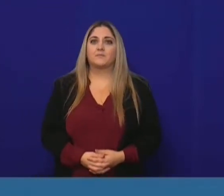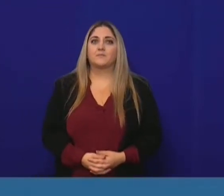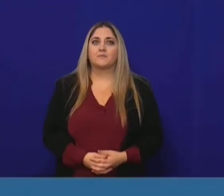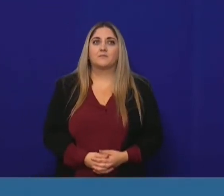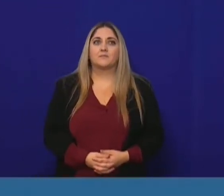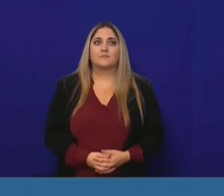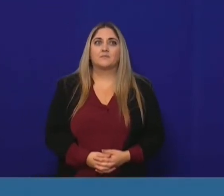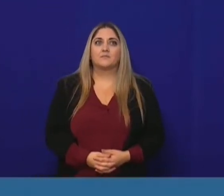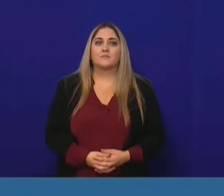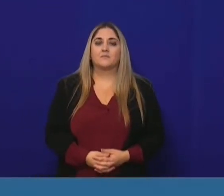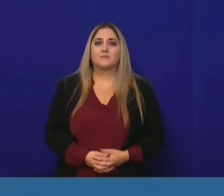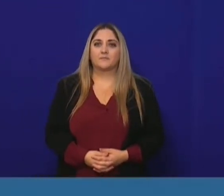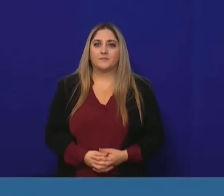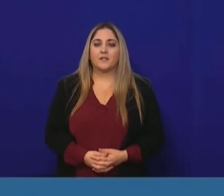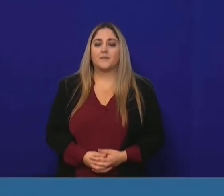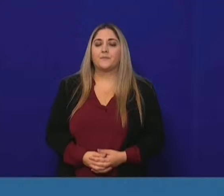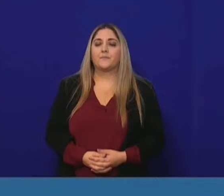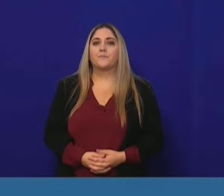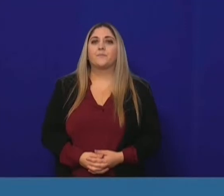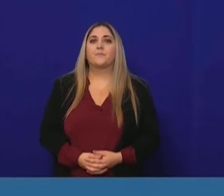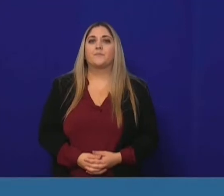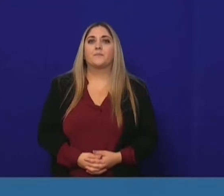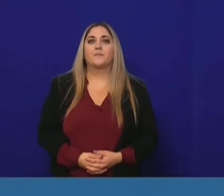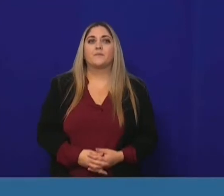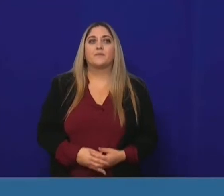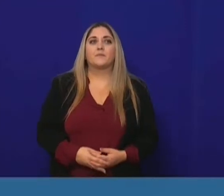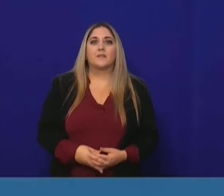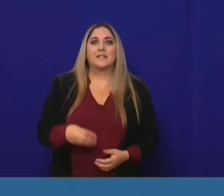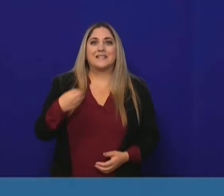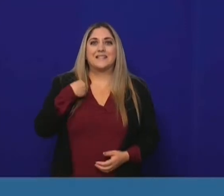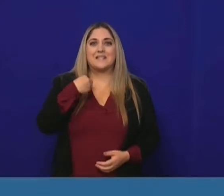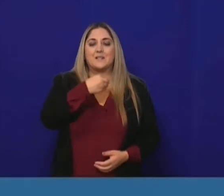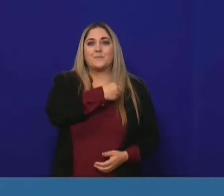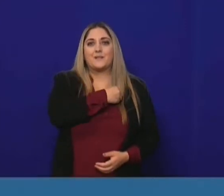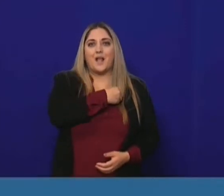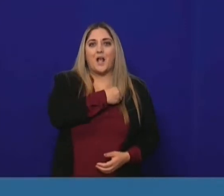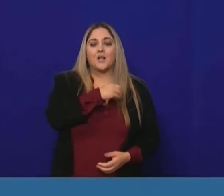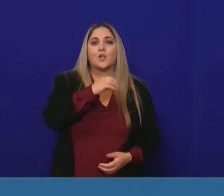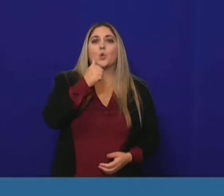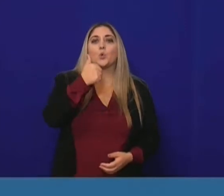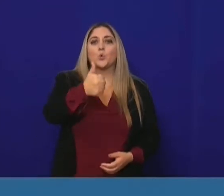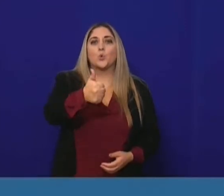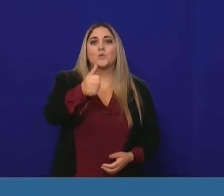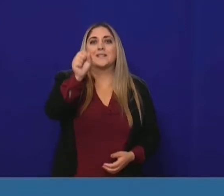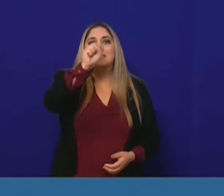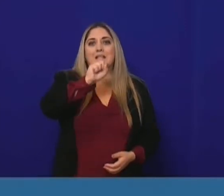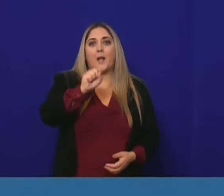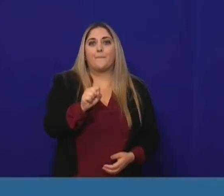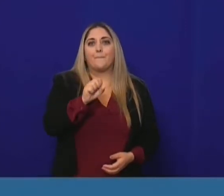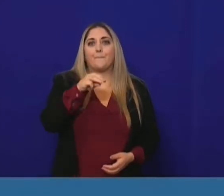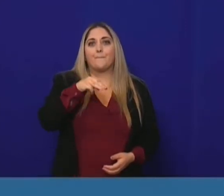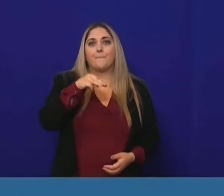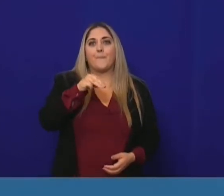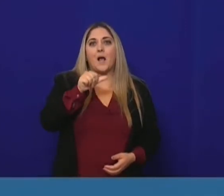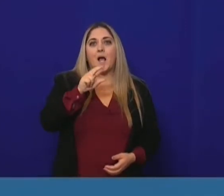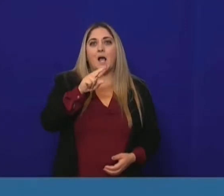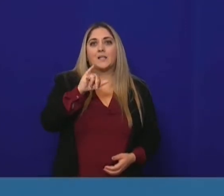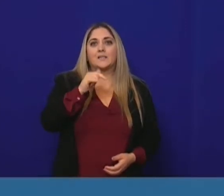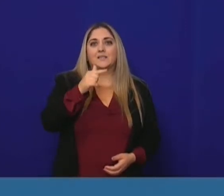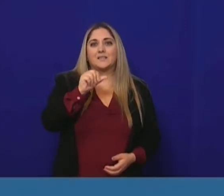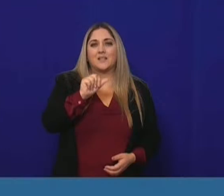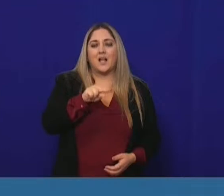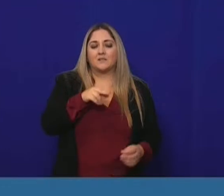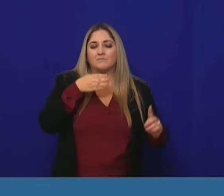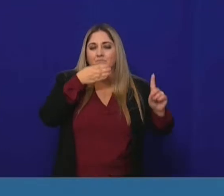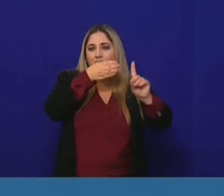Il-Good Samaritan forsi nfakru naqra l-iskop għalfejn infetaħ il-Good Samaritan huwa għaliex aħna